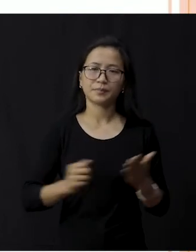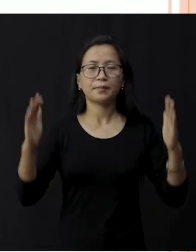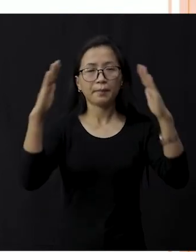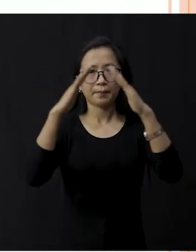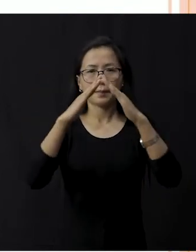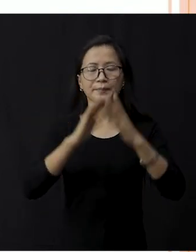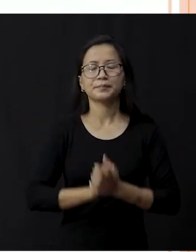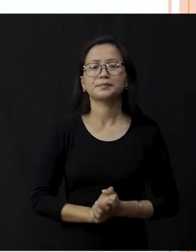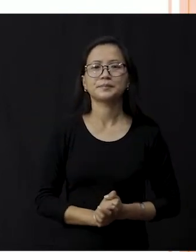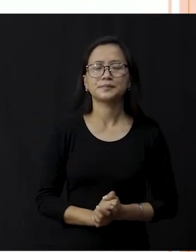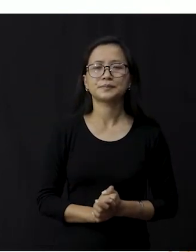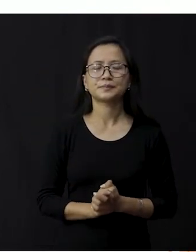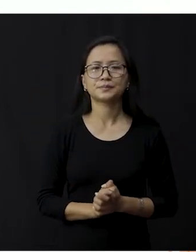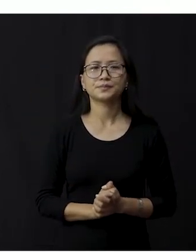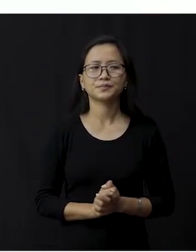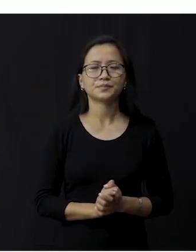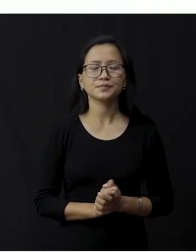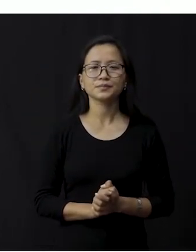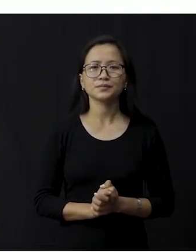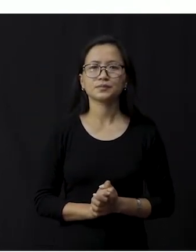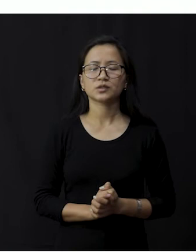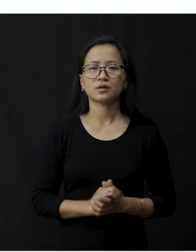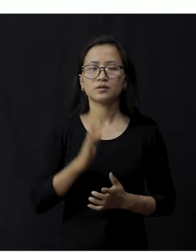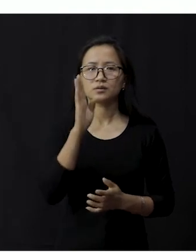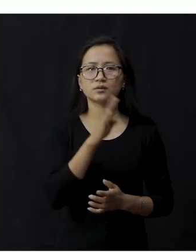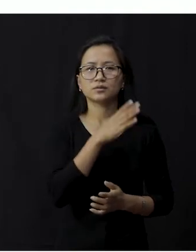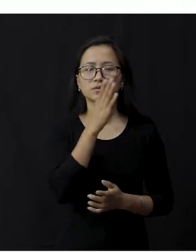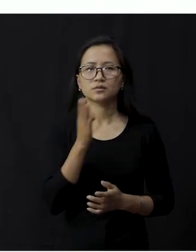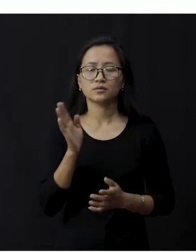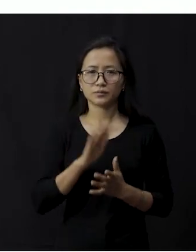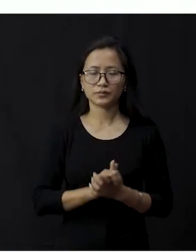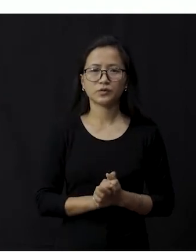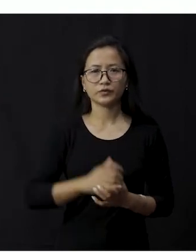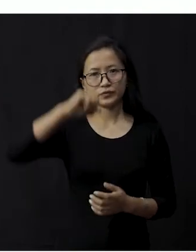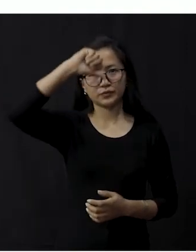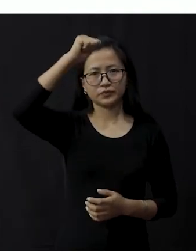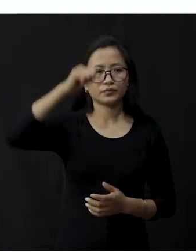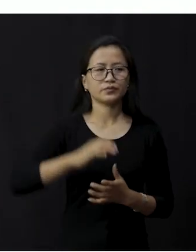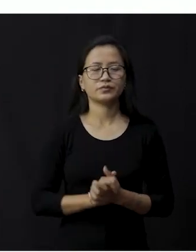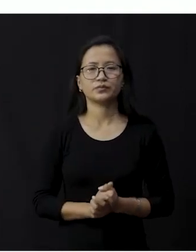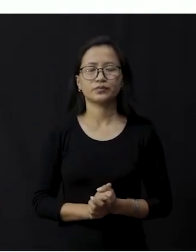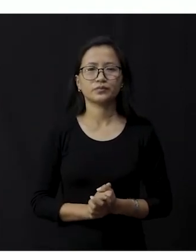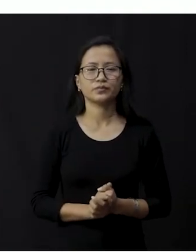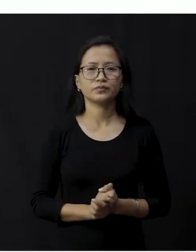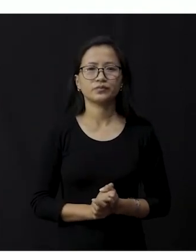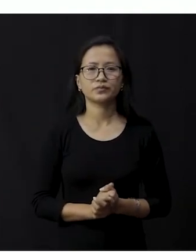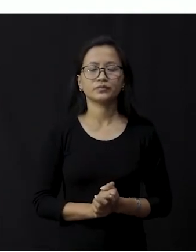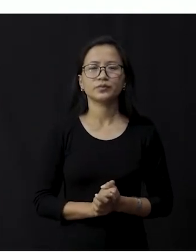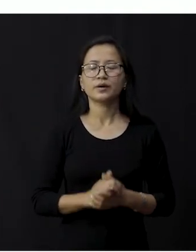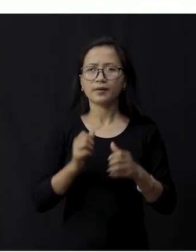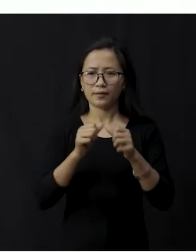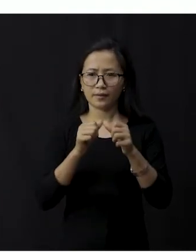Okay? All right. So now, the national song of India. Please do not forget, national